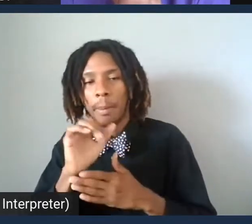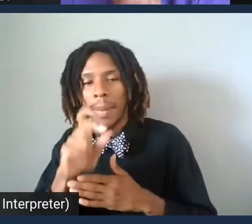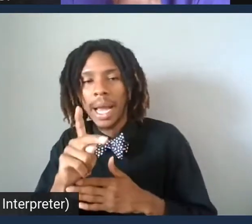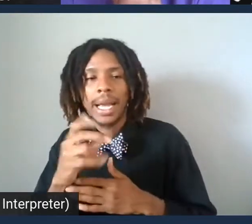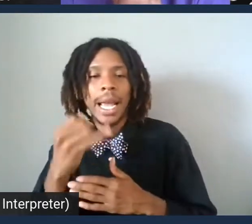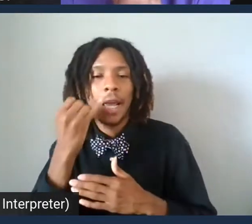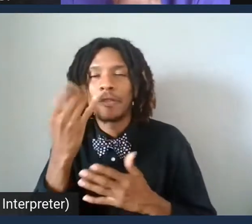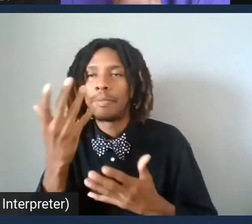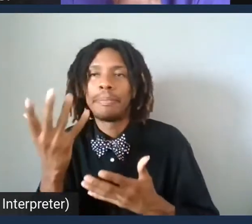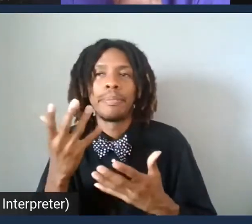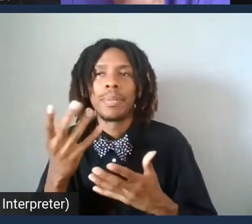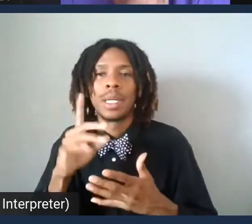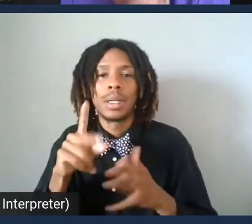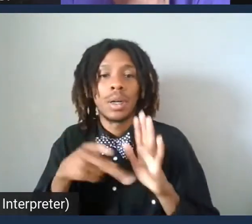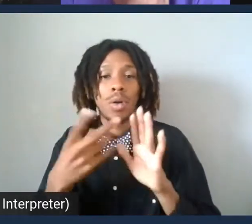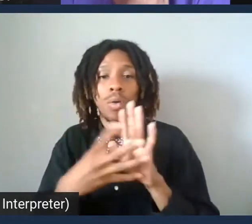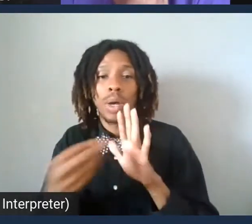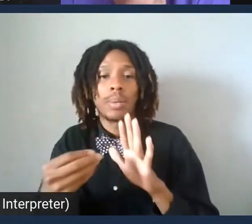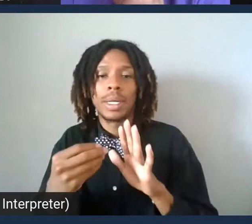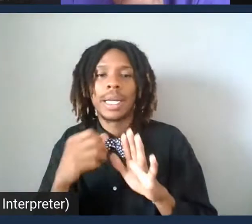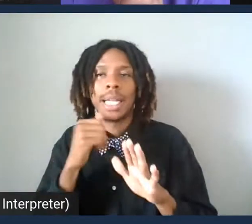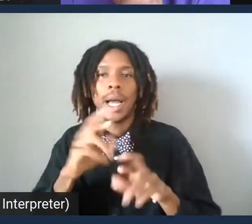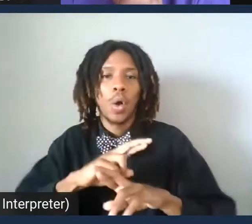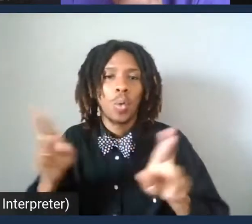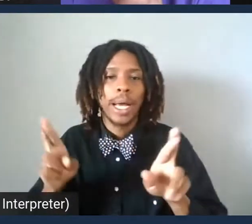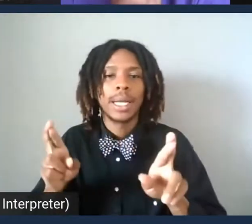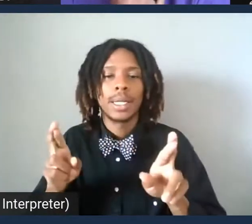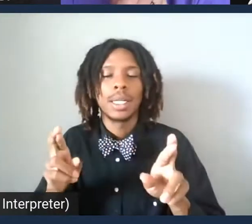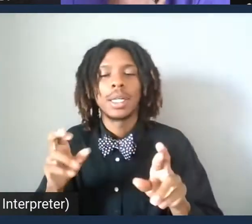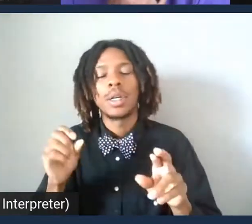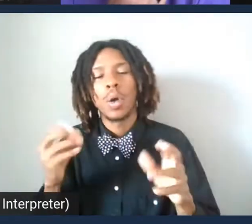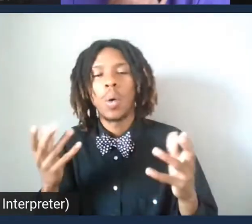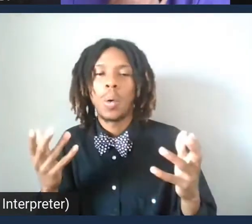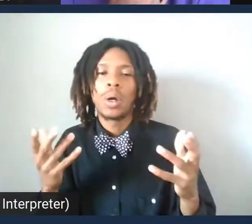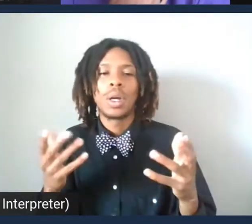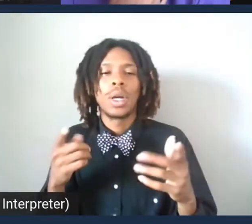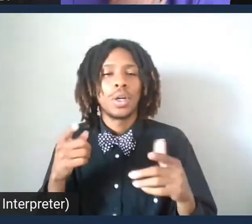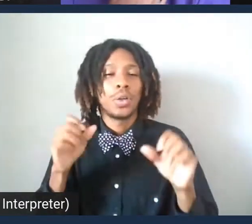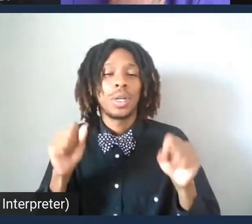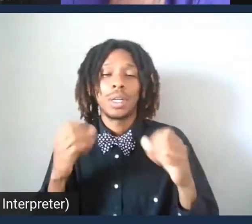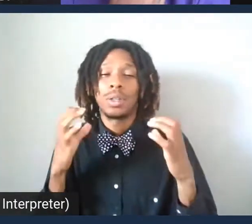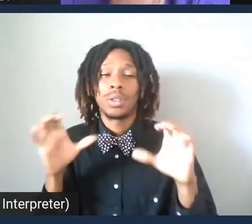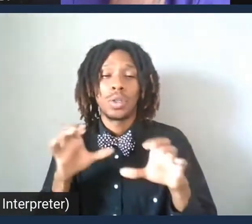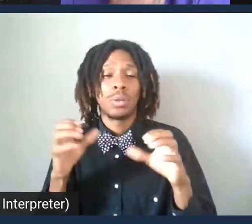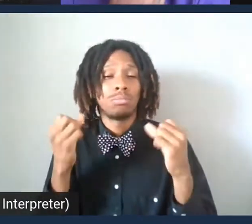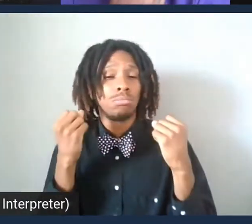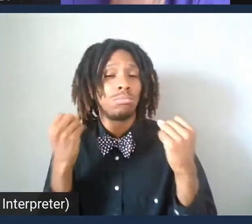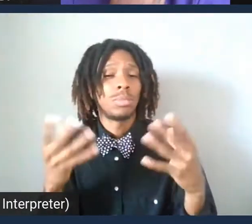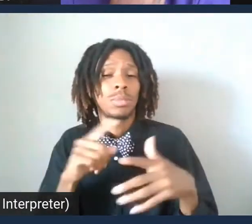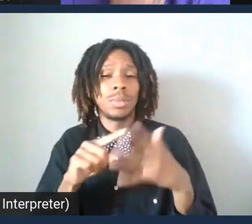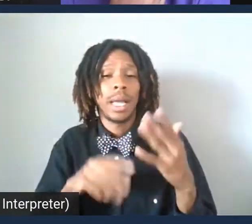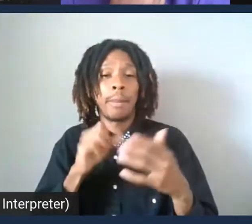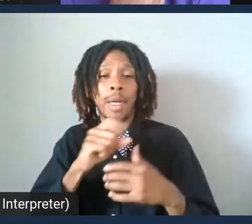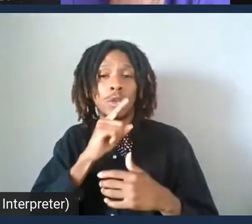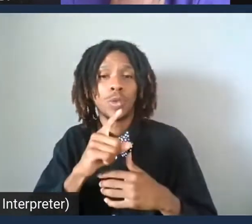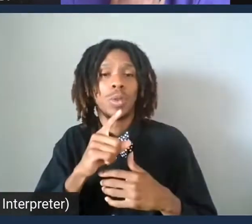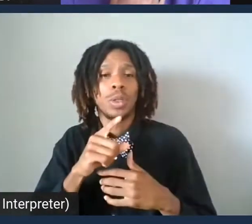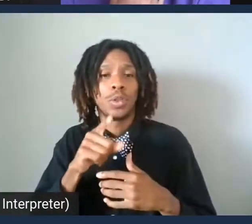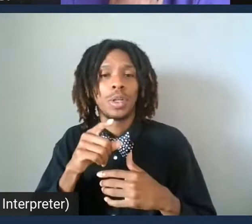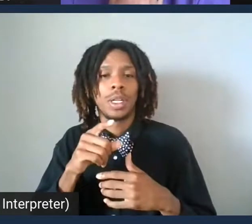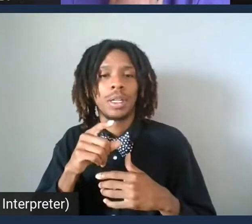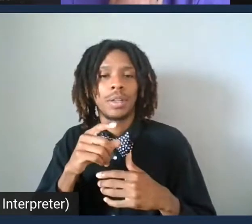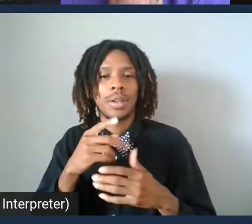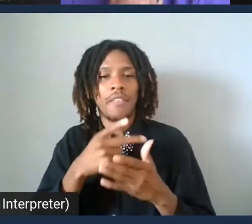your replica is not ready. So you can do a bunch of stuff like that and make sure that you can failback as